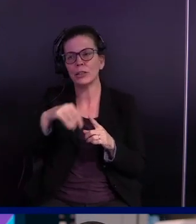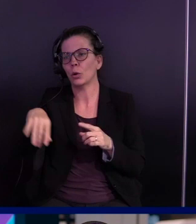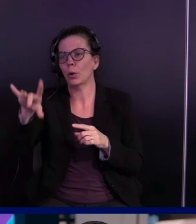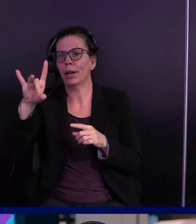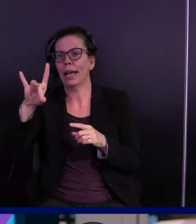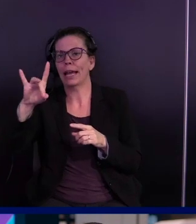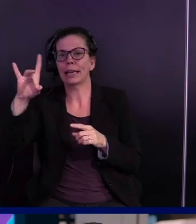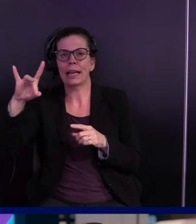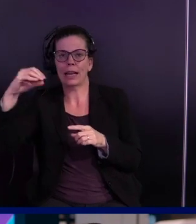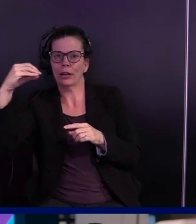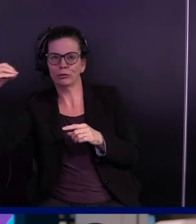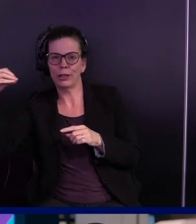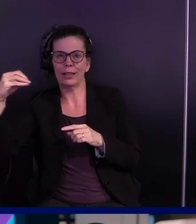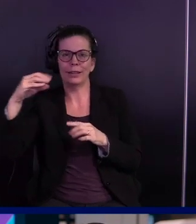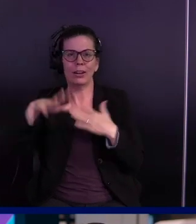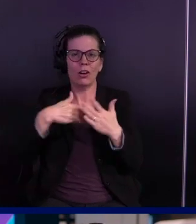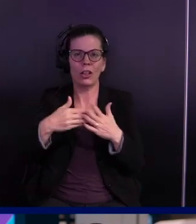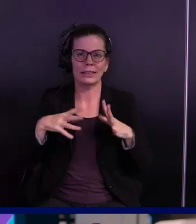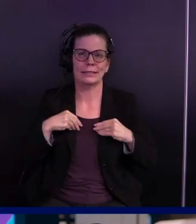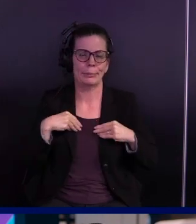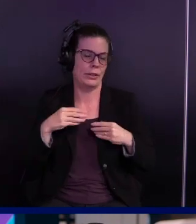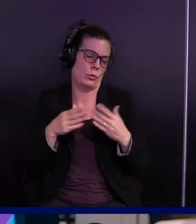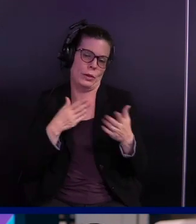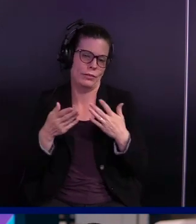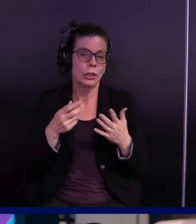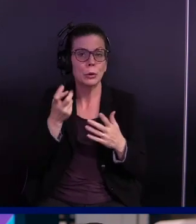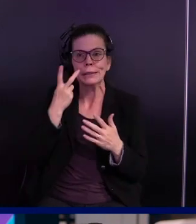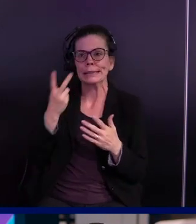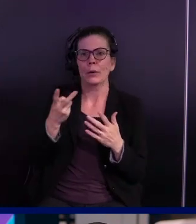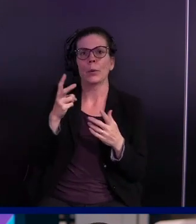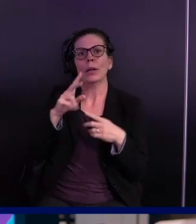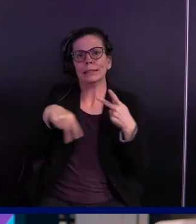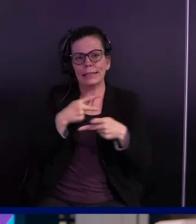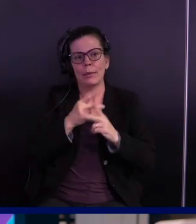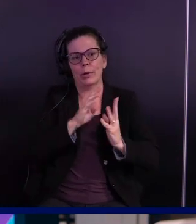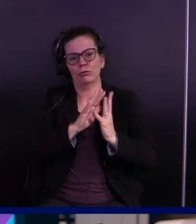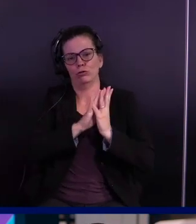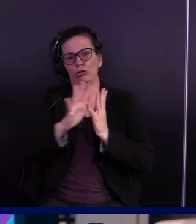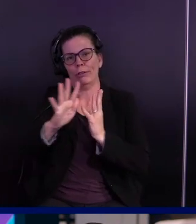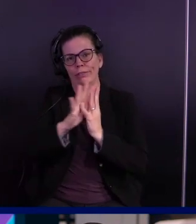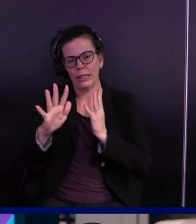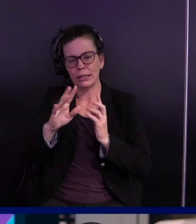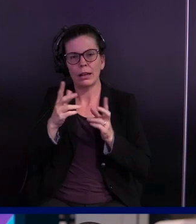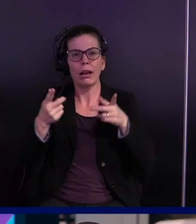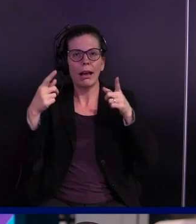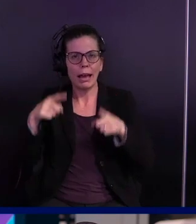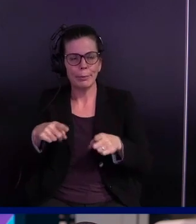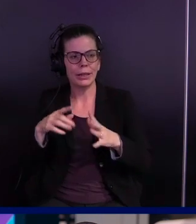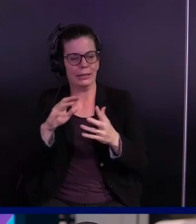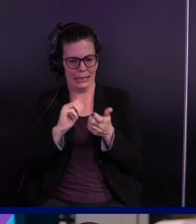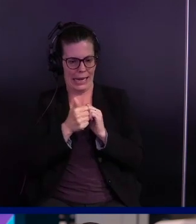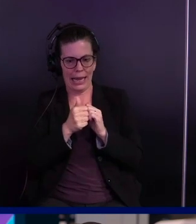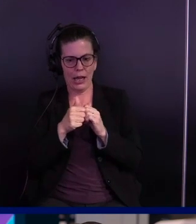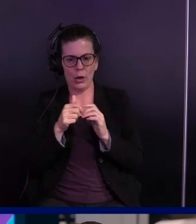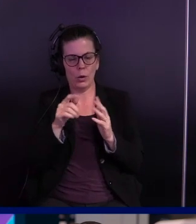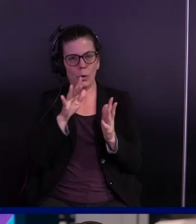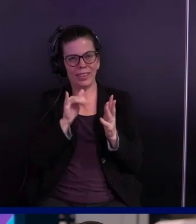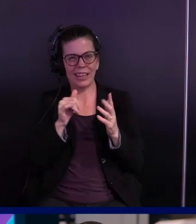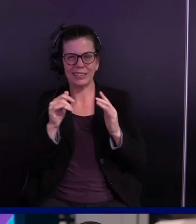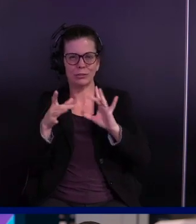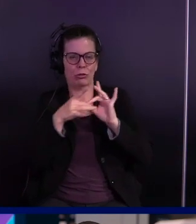accepted, so you can start like seeing what kind of traffic happened from it, and how things are more or